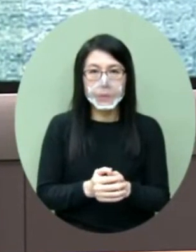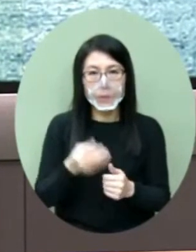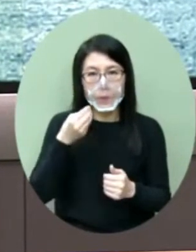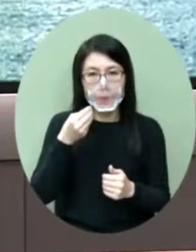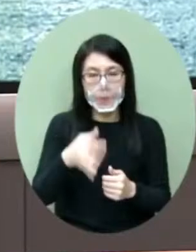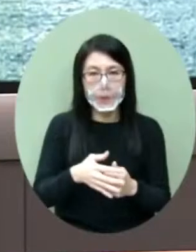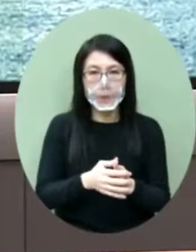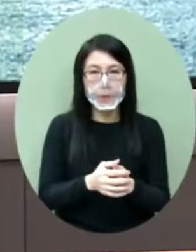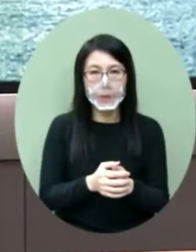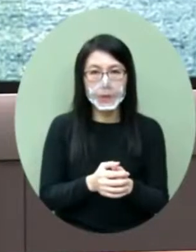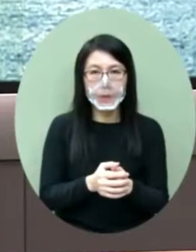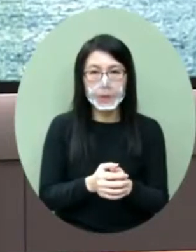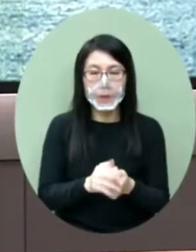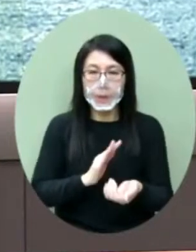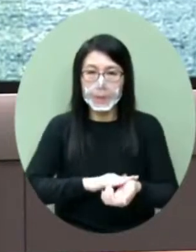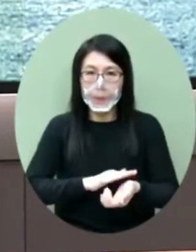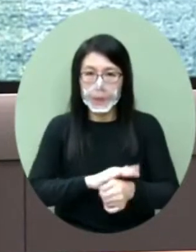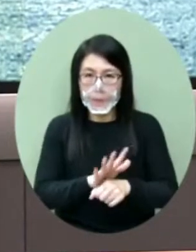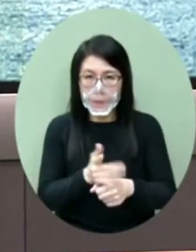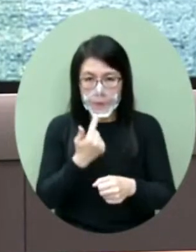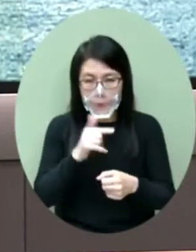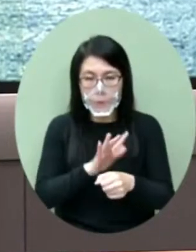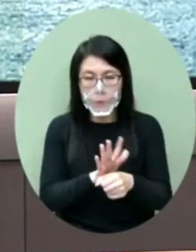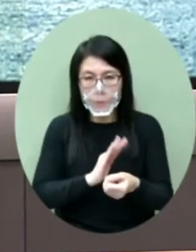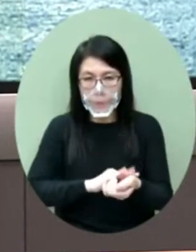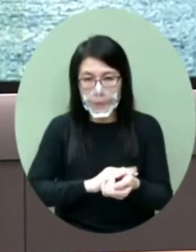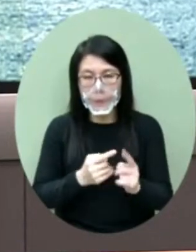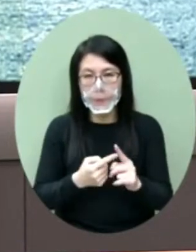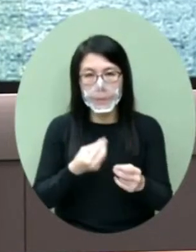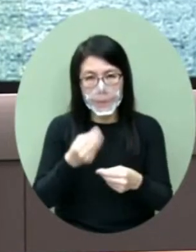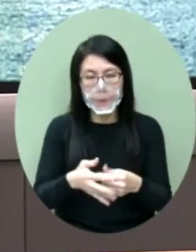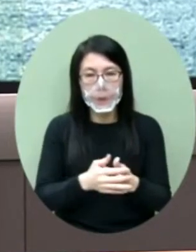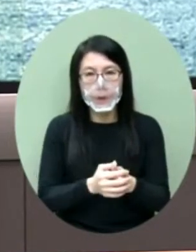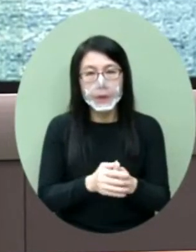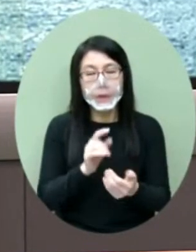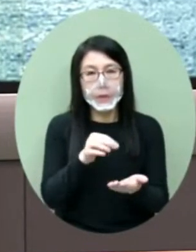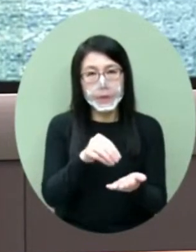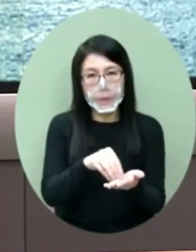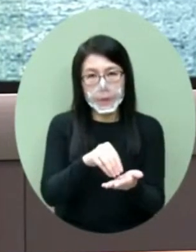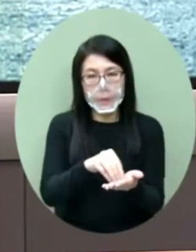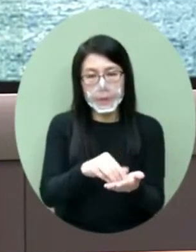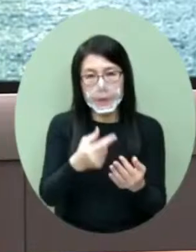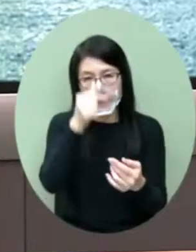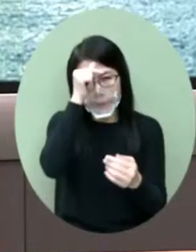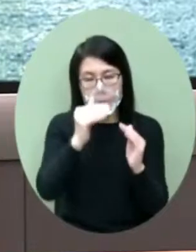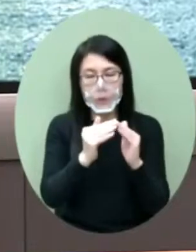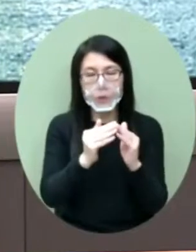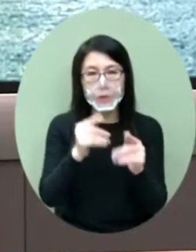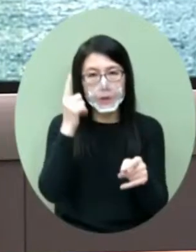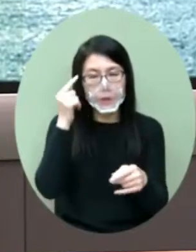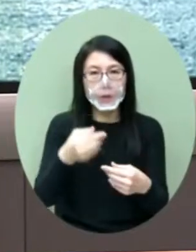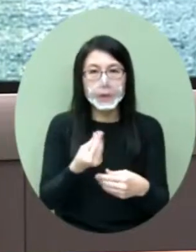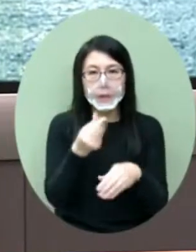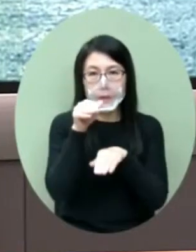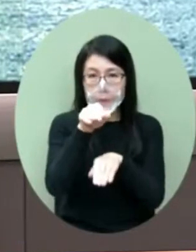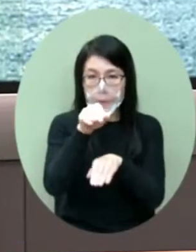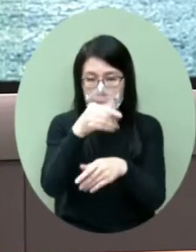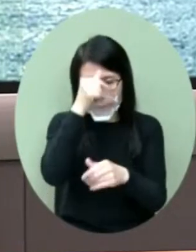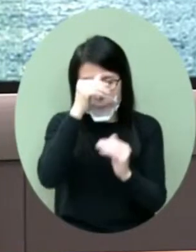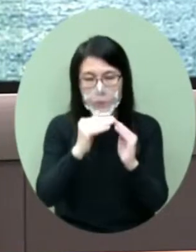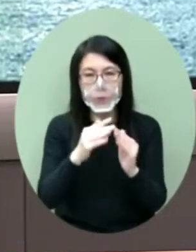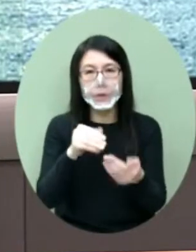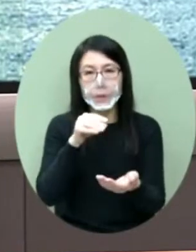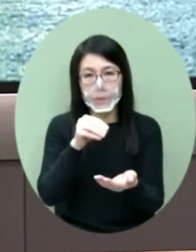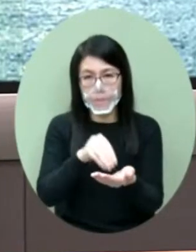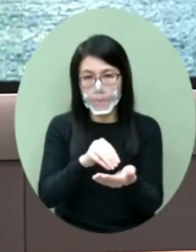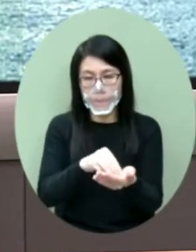to designated beds for confirmed cases. We designated a few hospitals, for example, the Queen